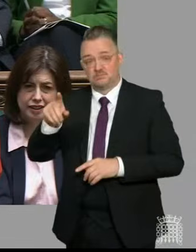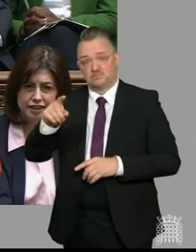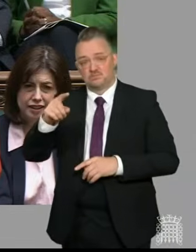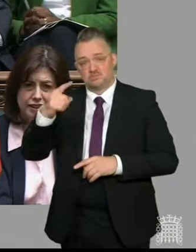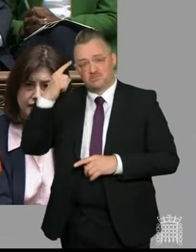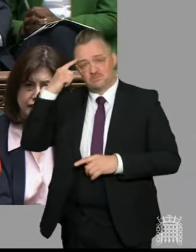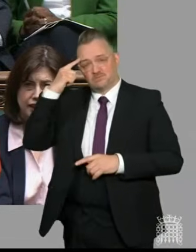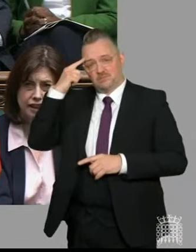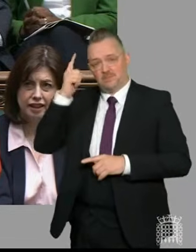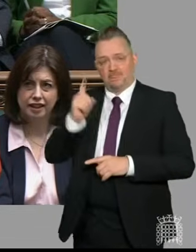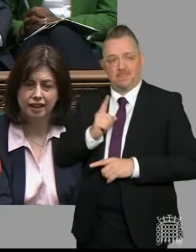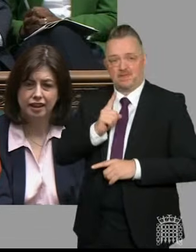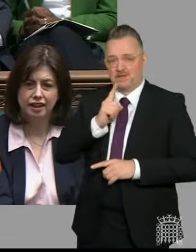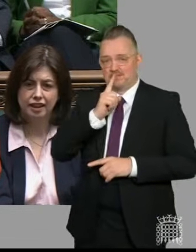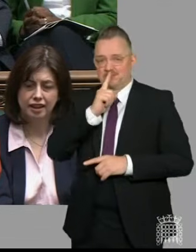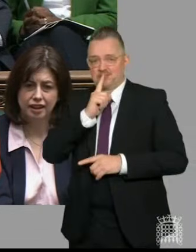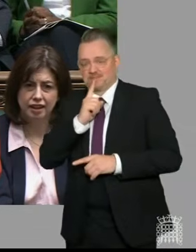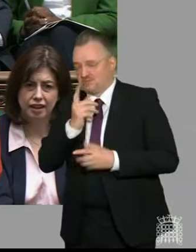state.